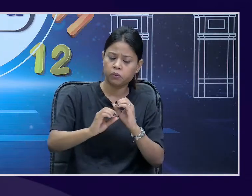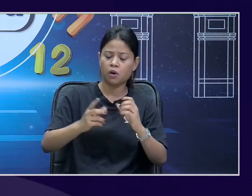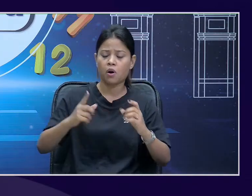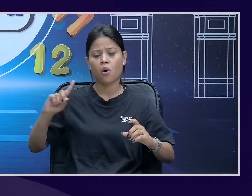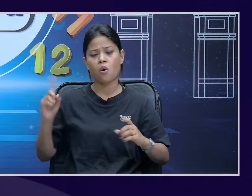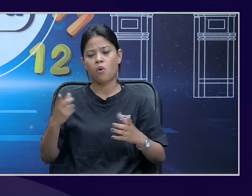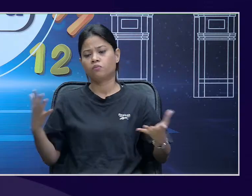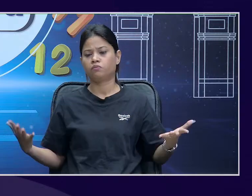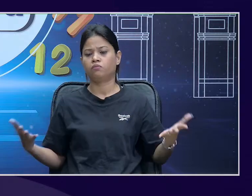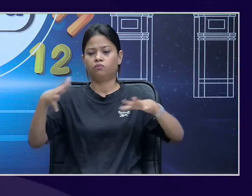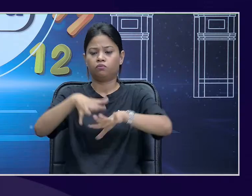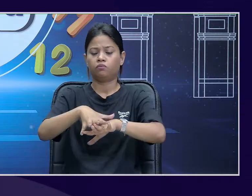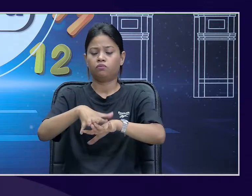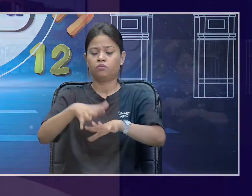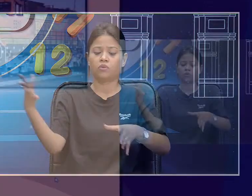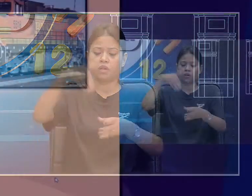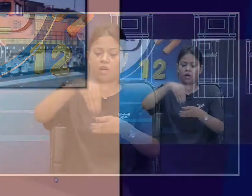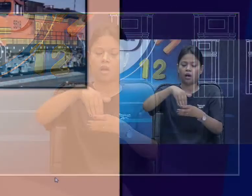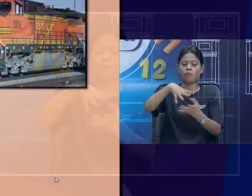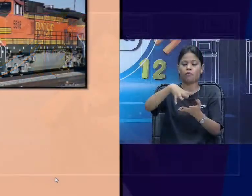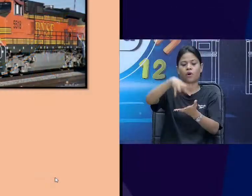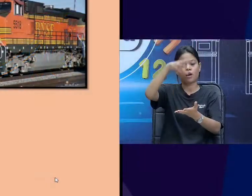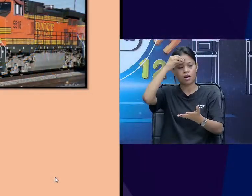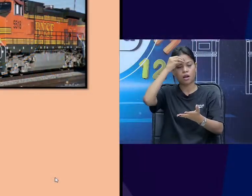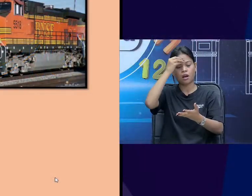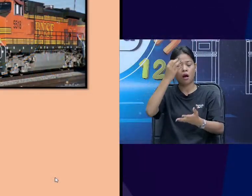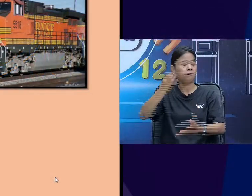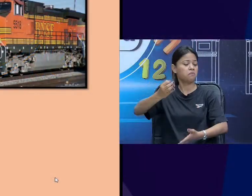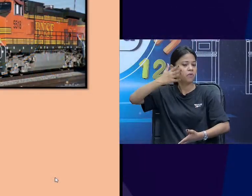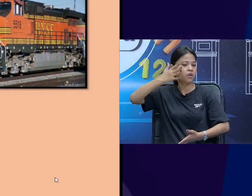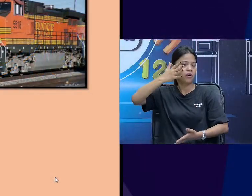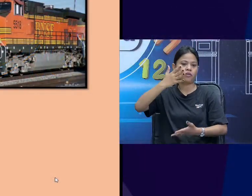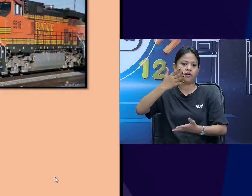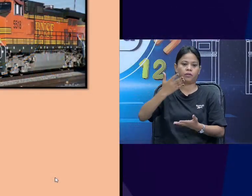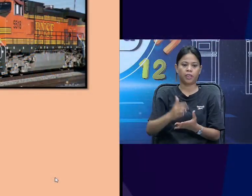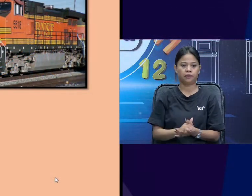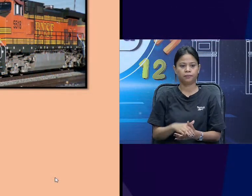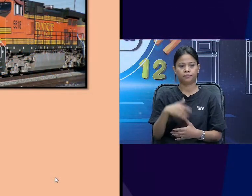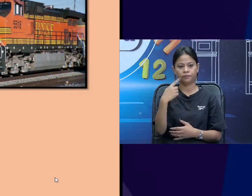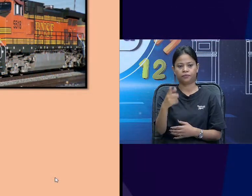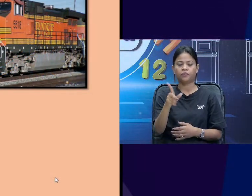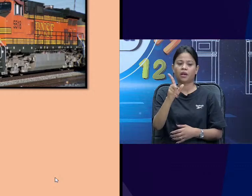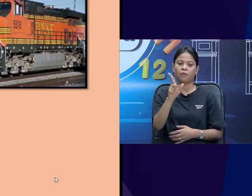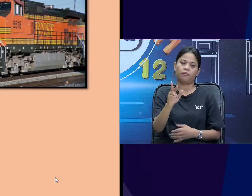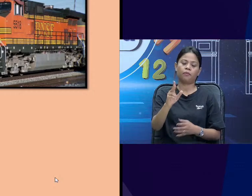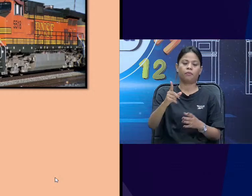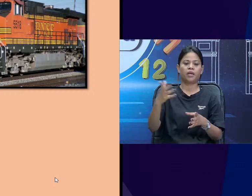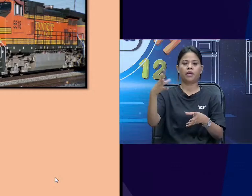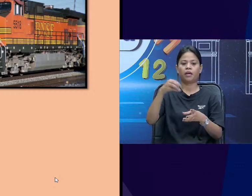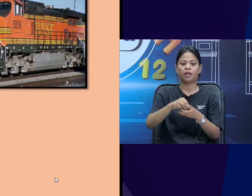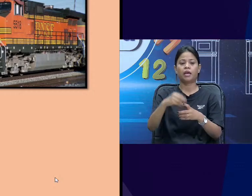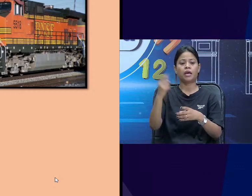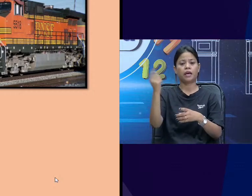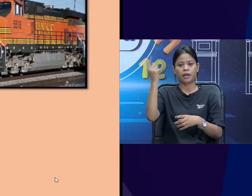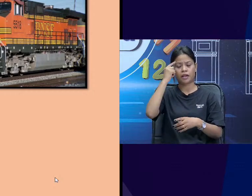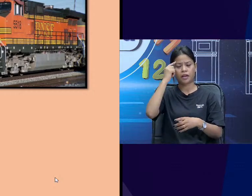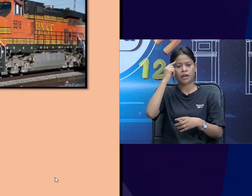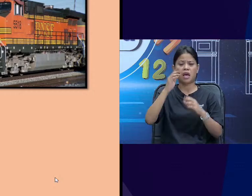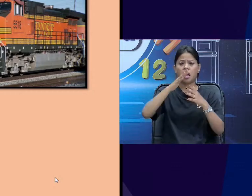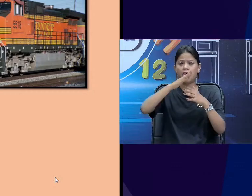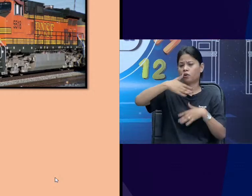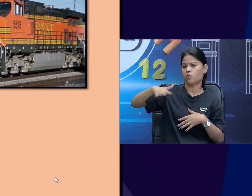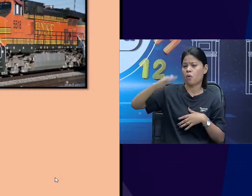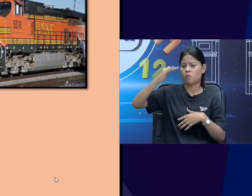well, at a genius level, at at a very above average level, at an average